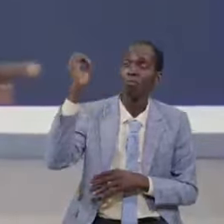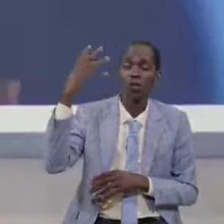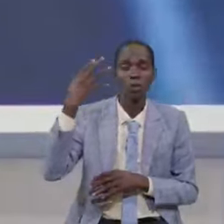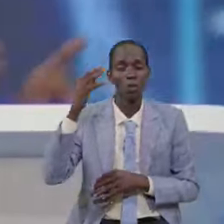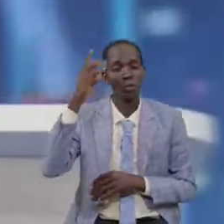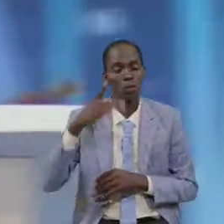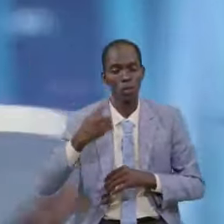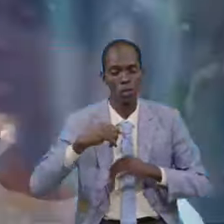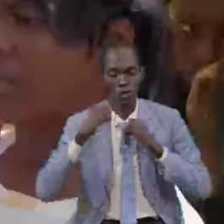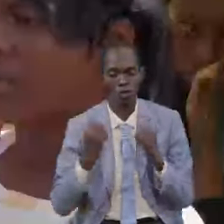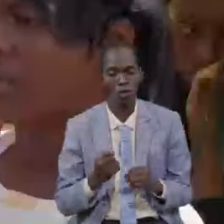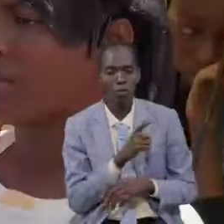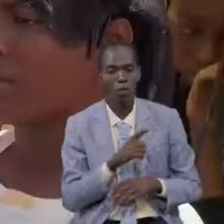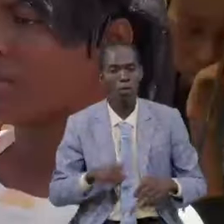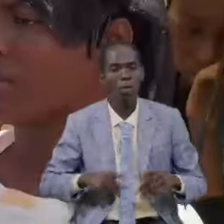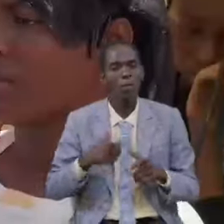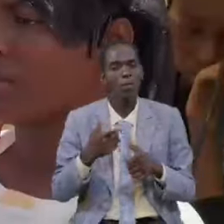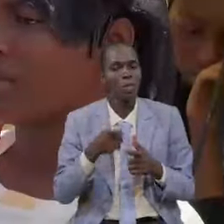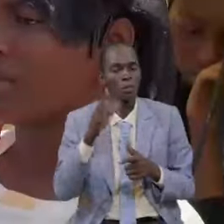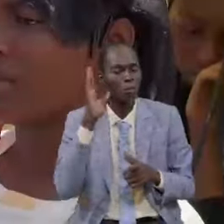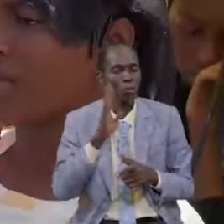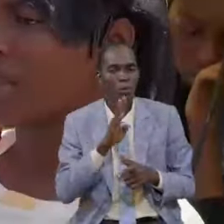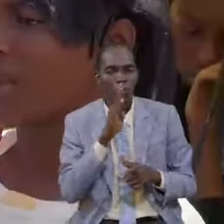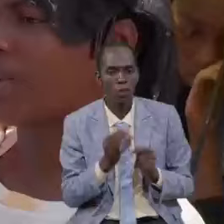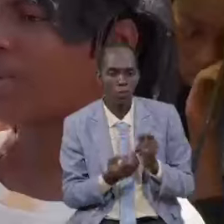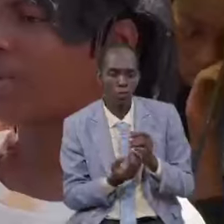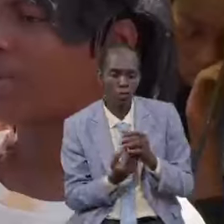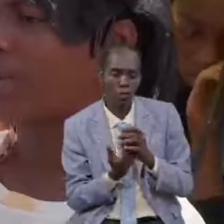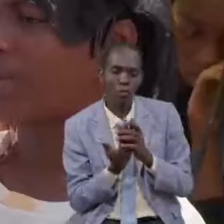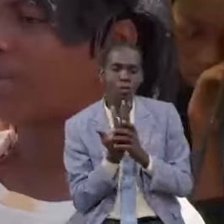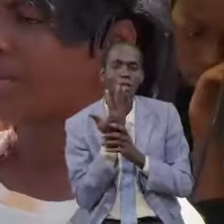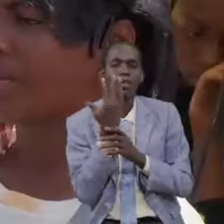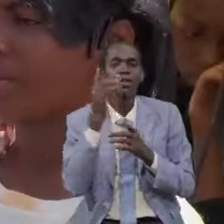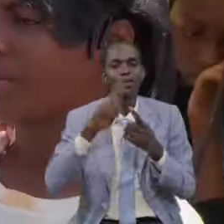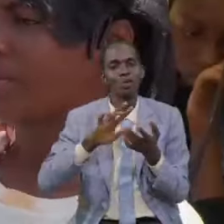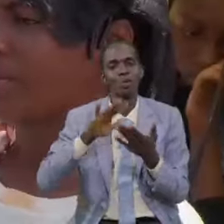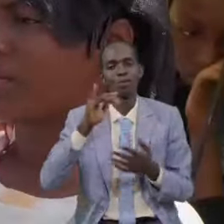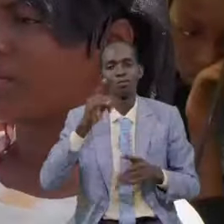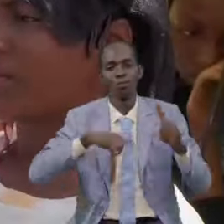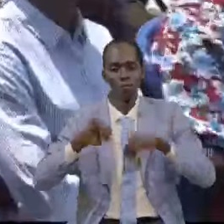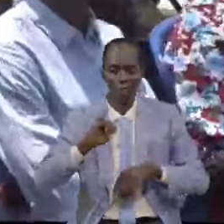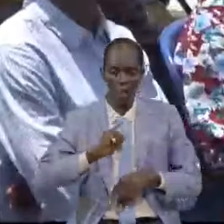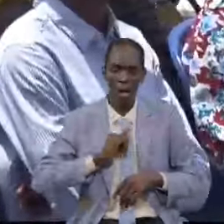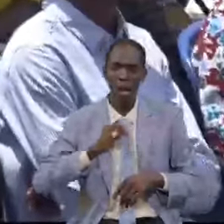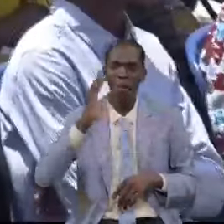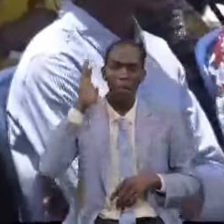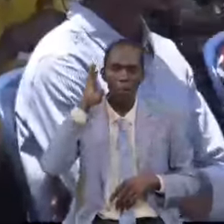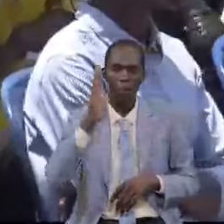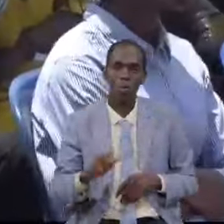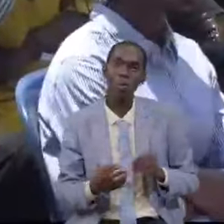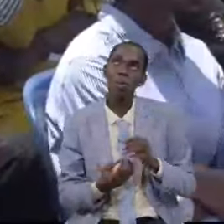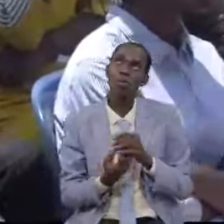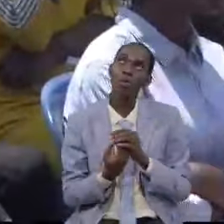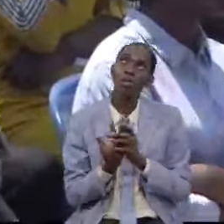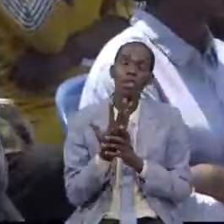growing towards glory. I will grow. I said, I will grow. You will